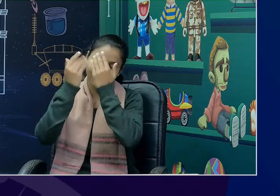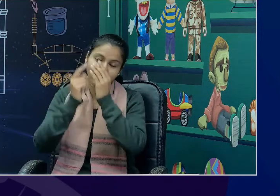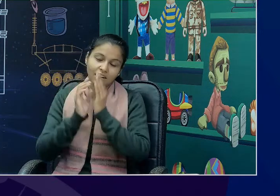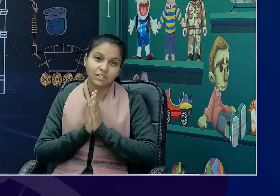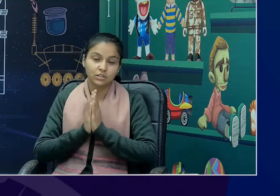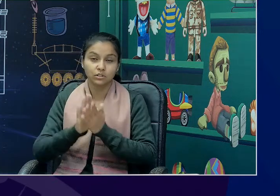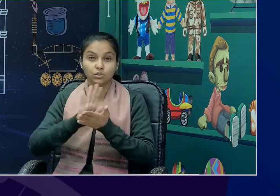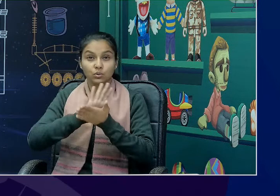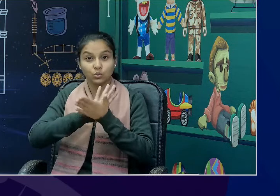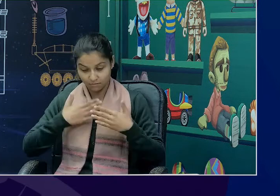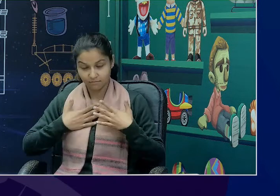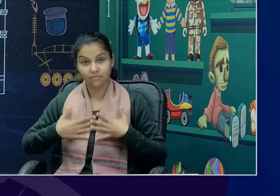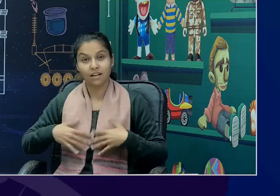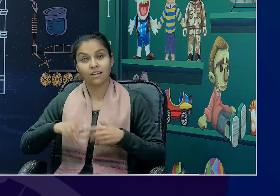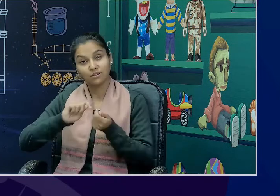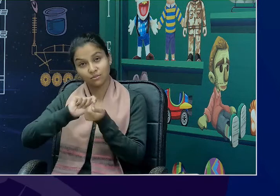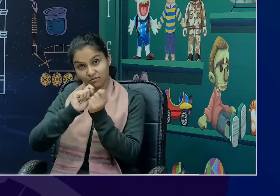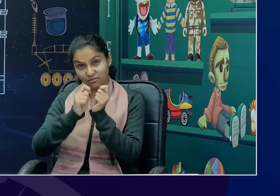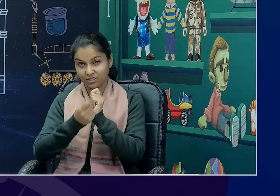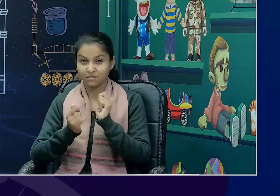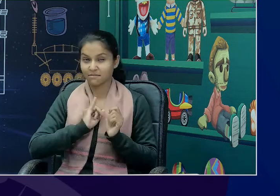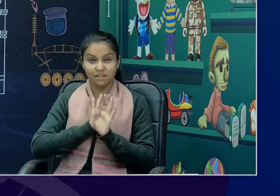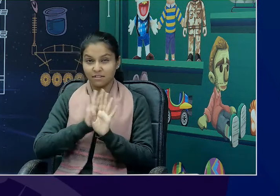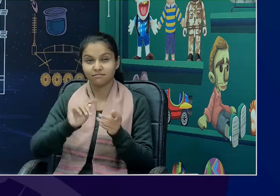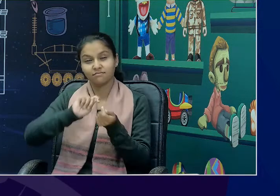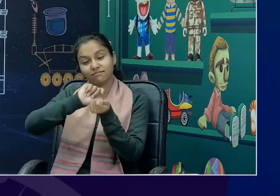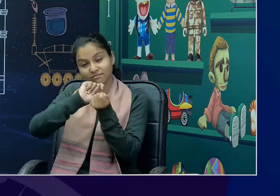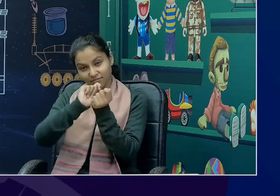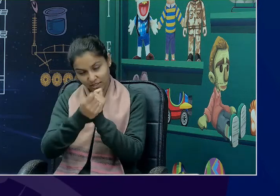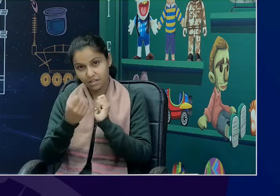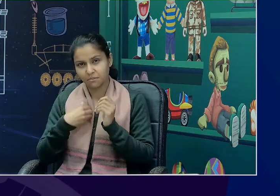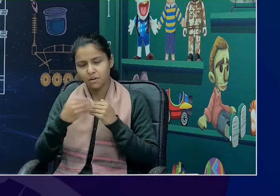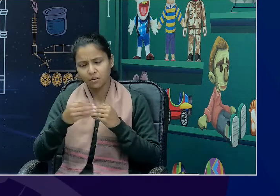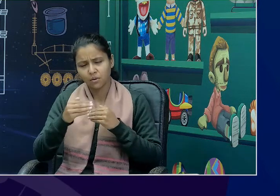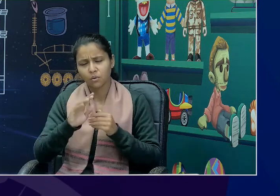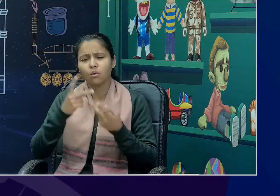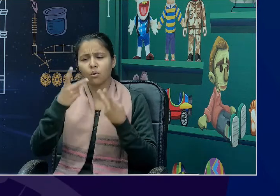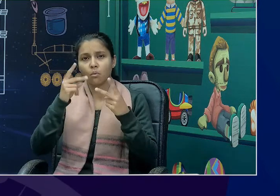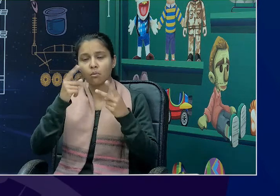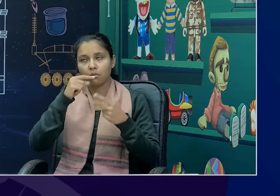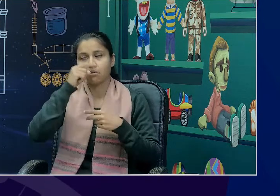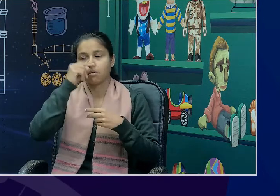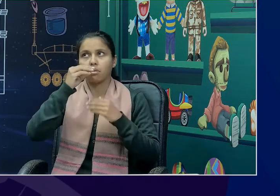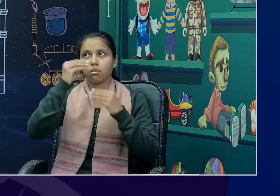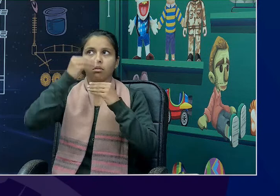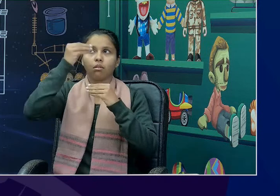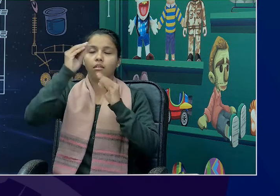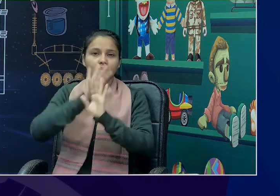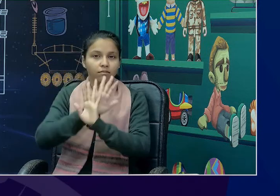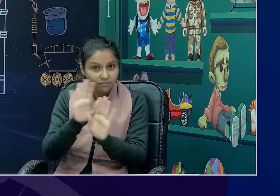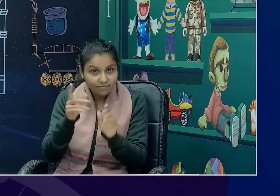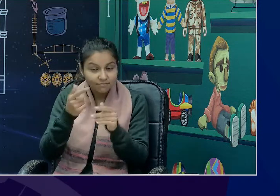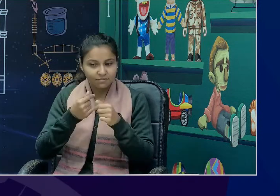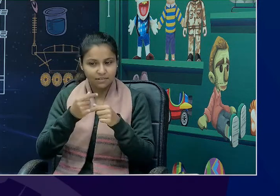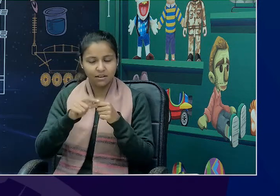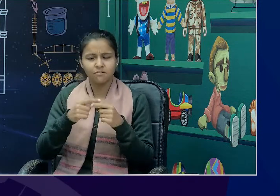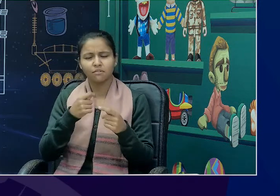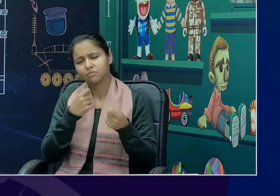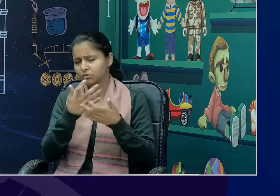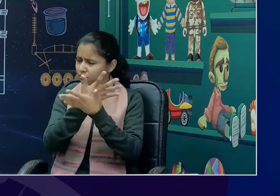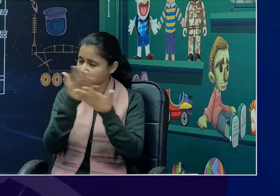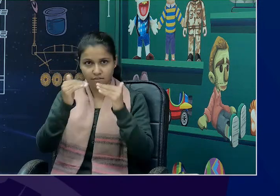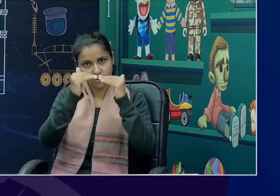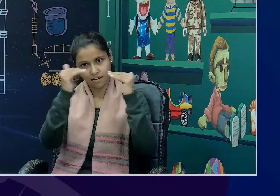human, and he will never ever try to be arrogant or be over proud of his achievements. He will treat everyone